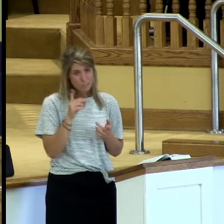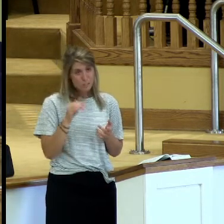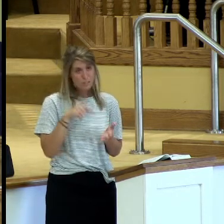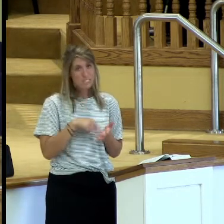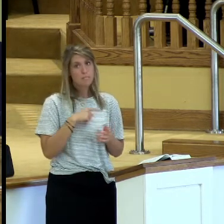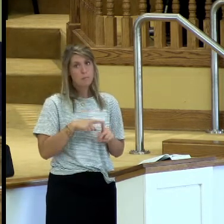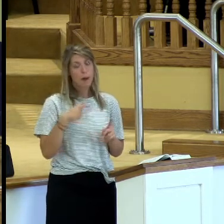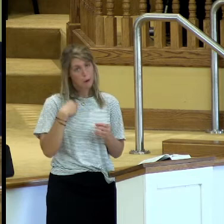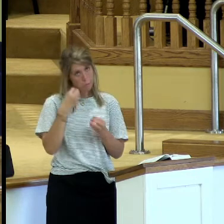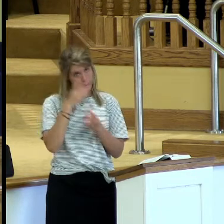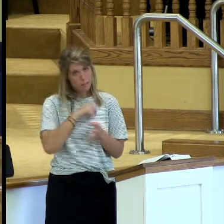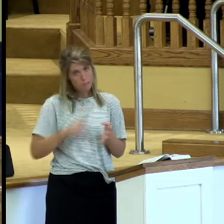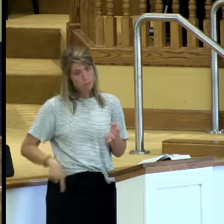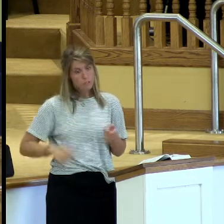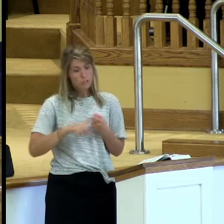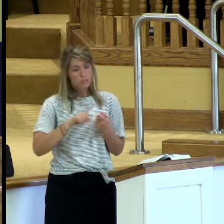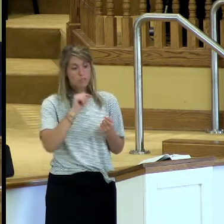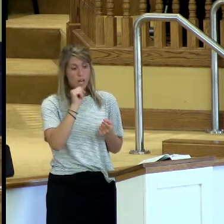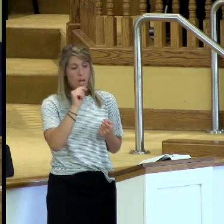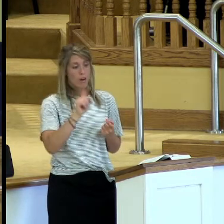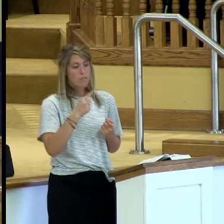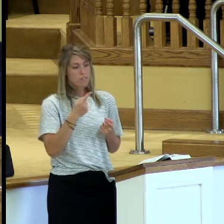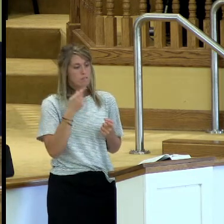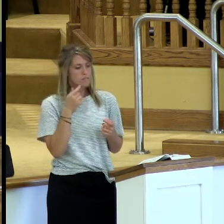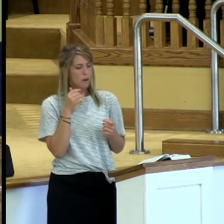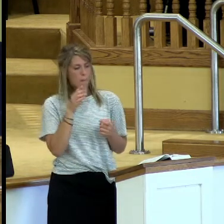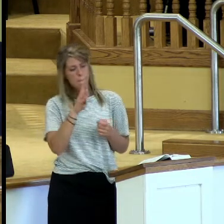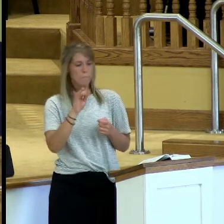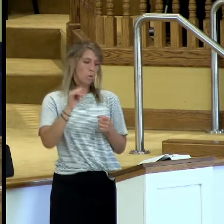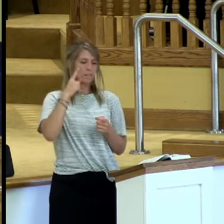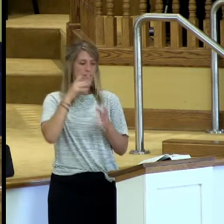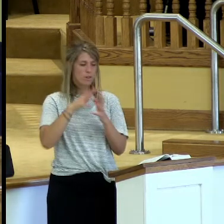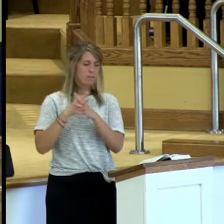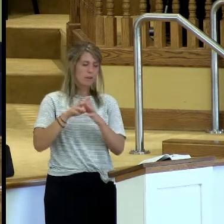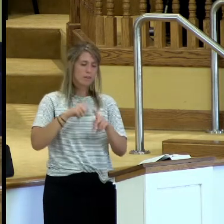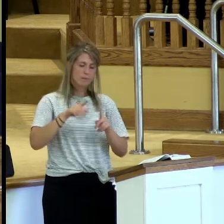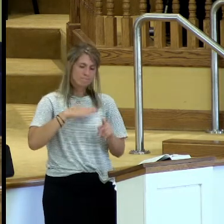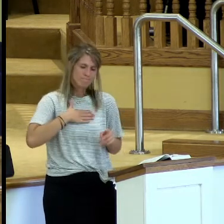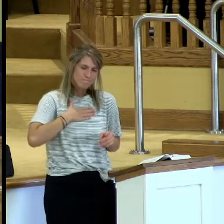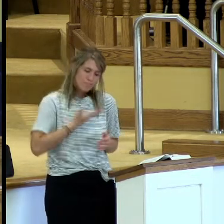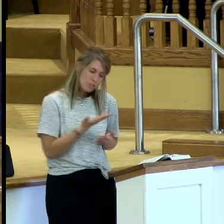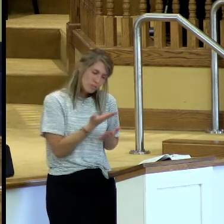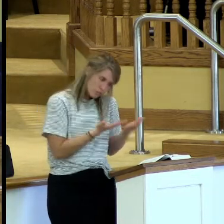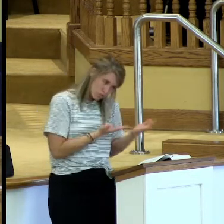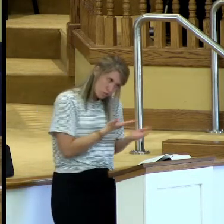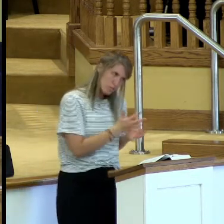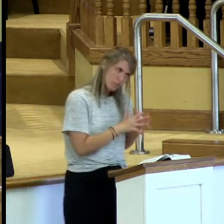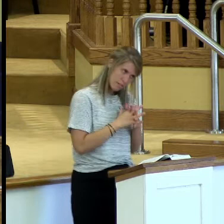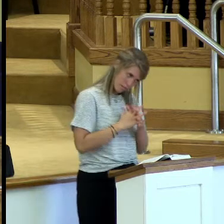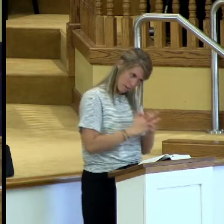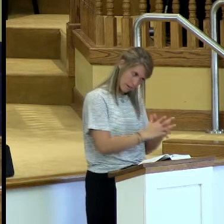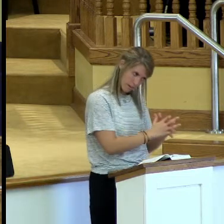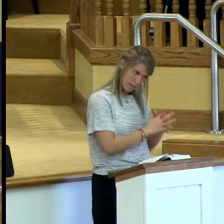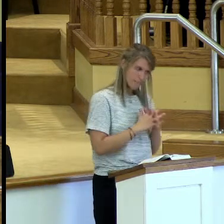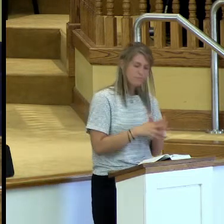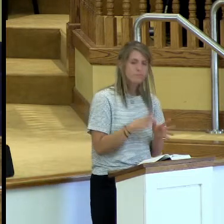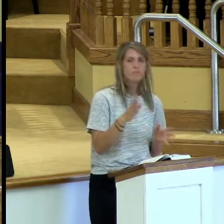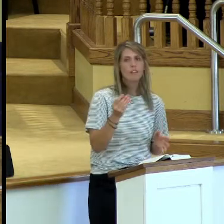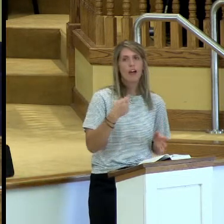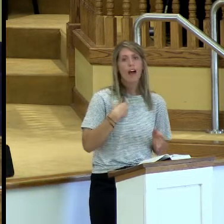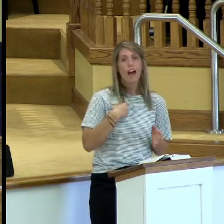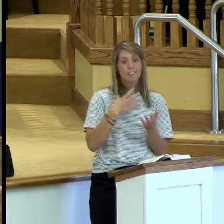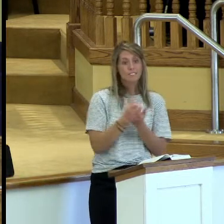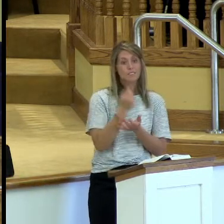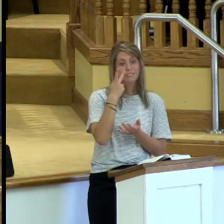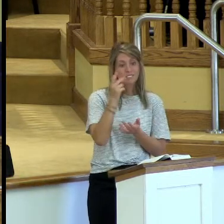this, but I mind the Lord to not no longer be a bully for America, but to be a servant for America. And I